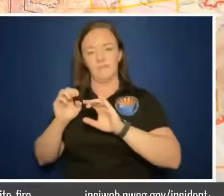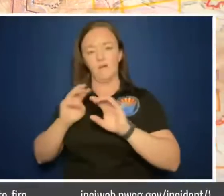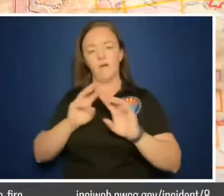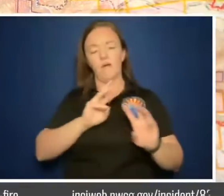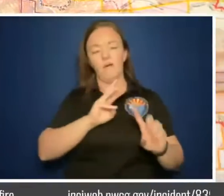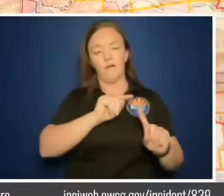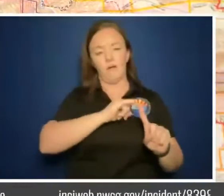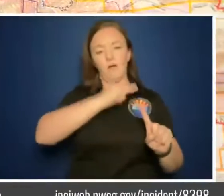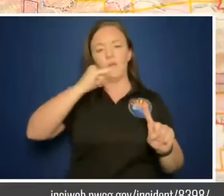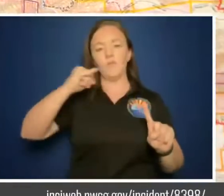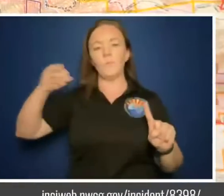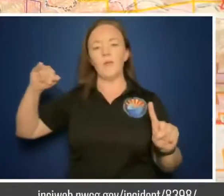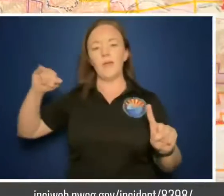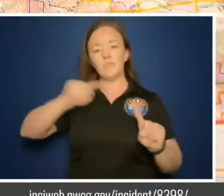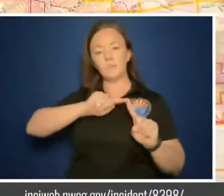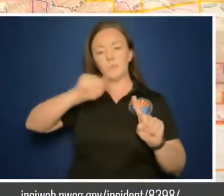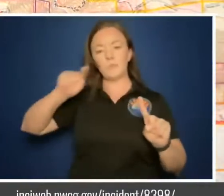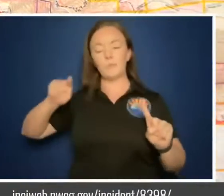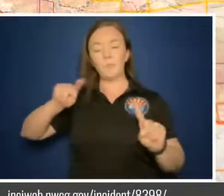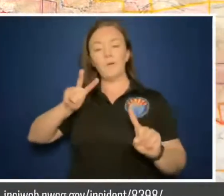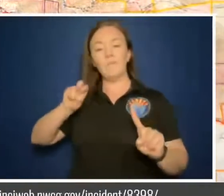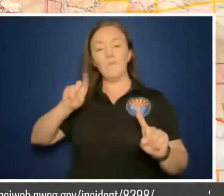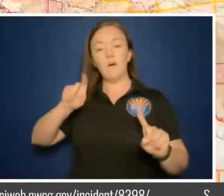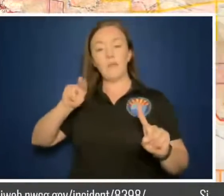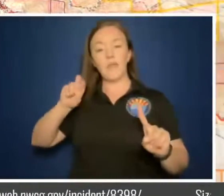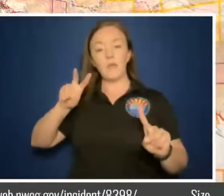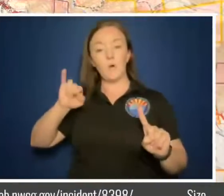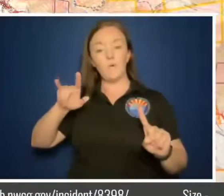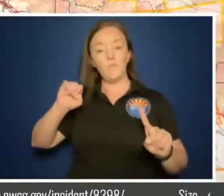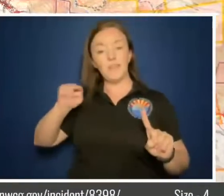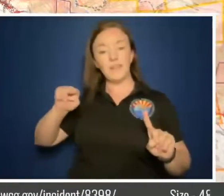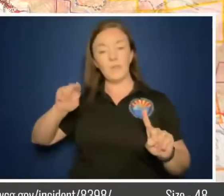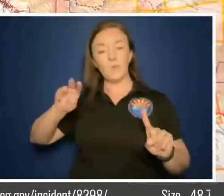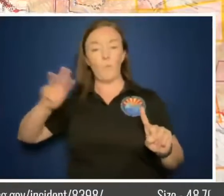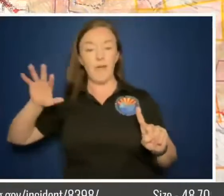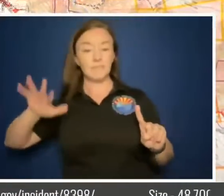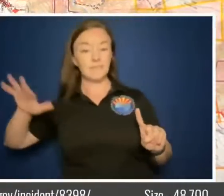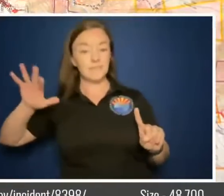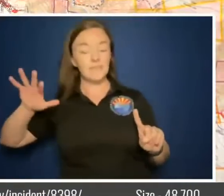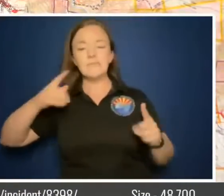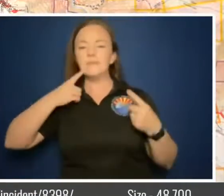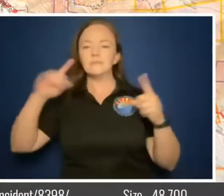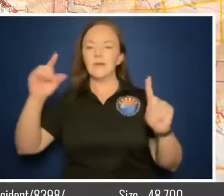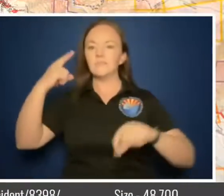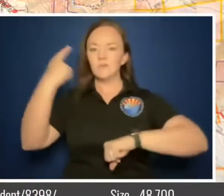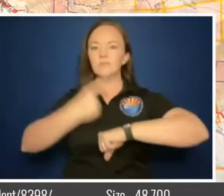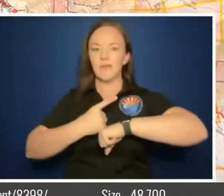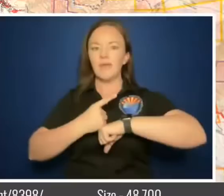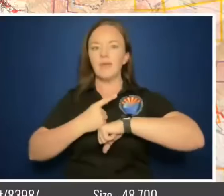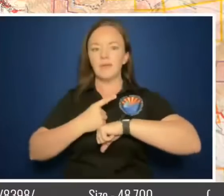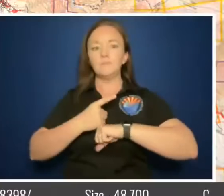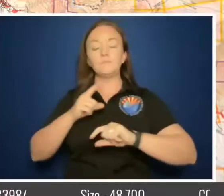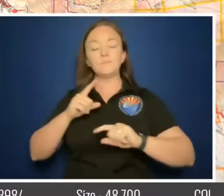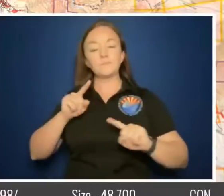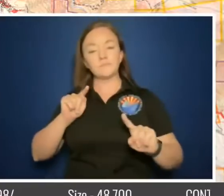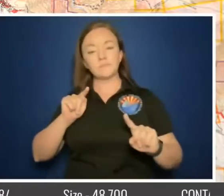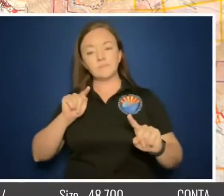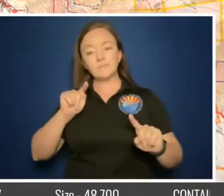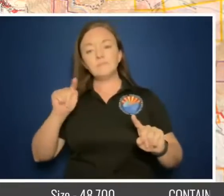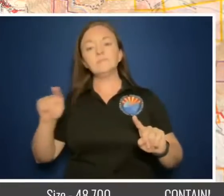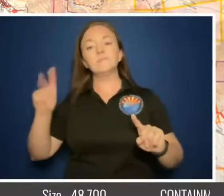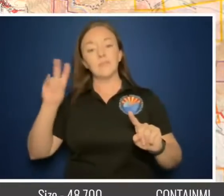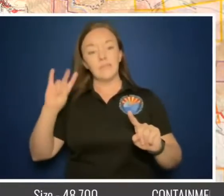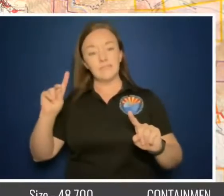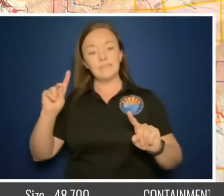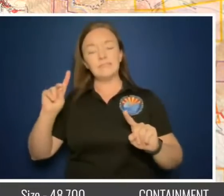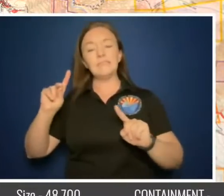Volcanoville. Successful day today. The crews were able to come off the top of Buckeye. They were able to continue to take the fire down